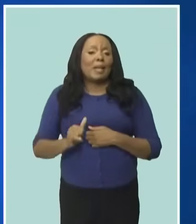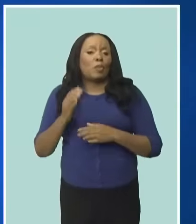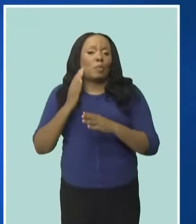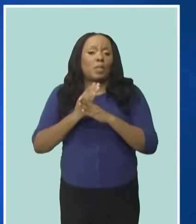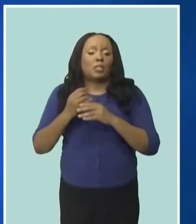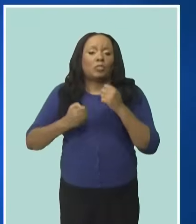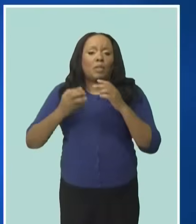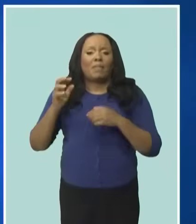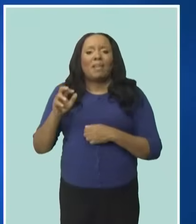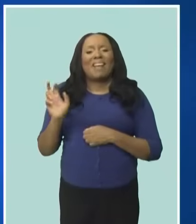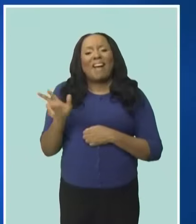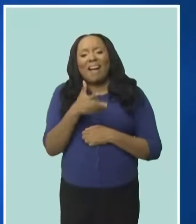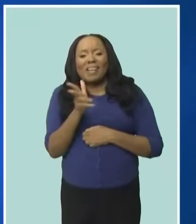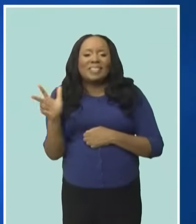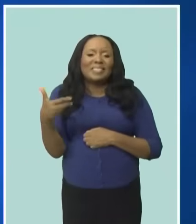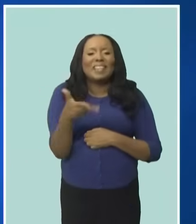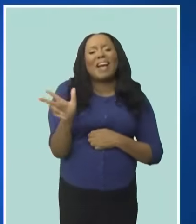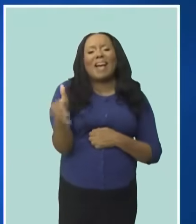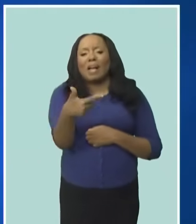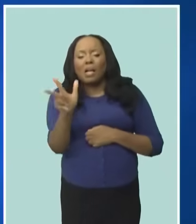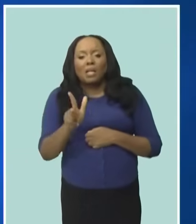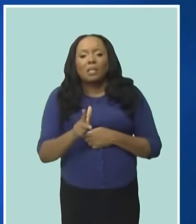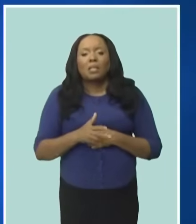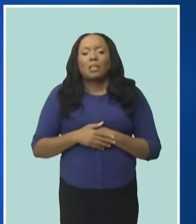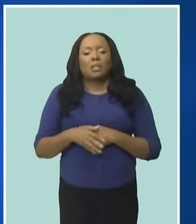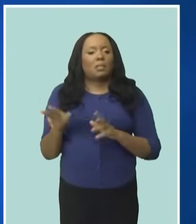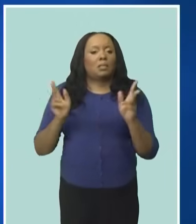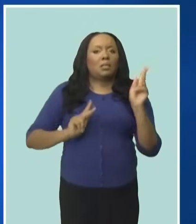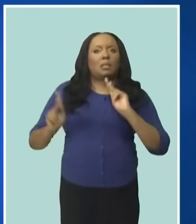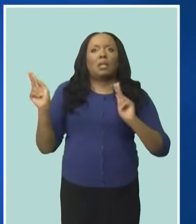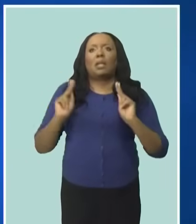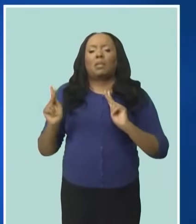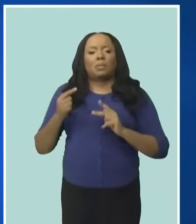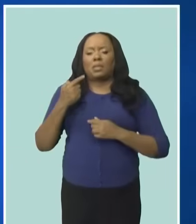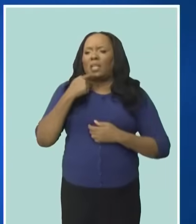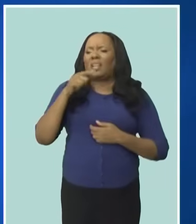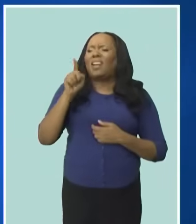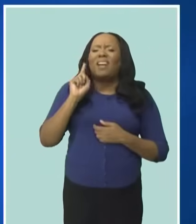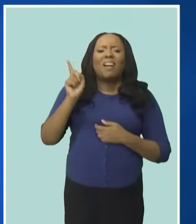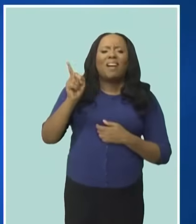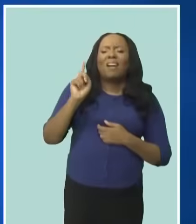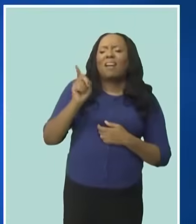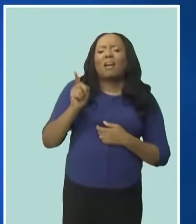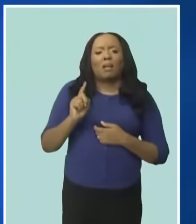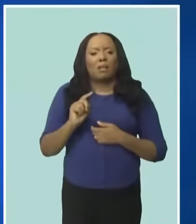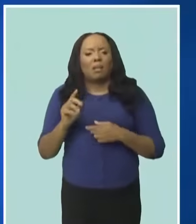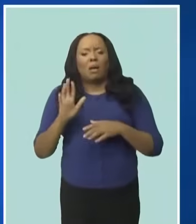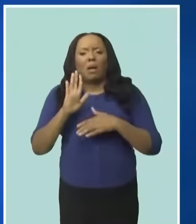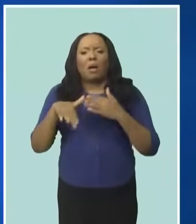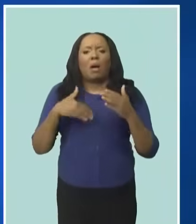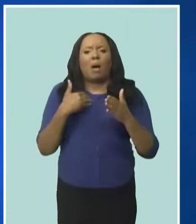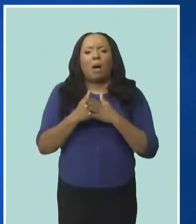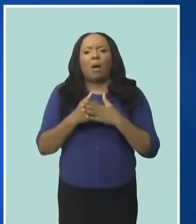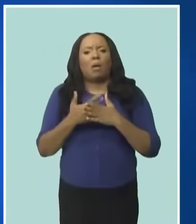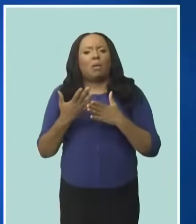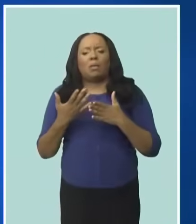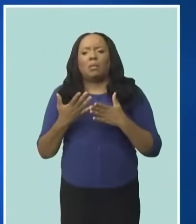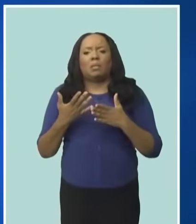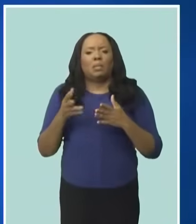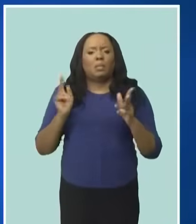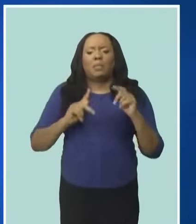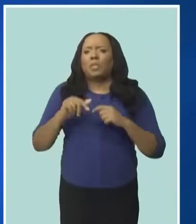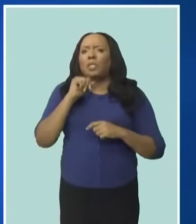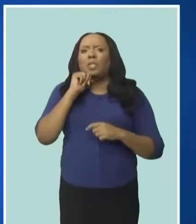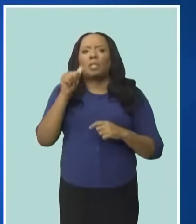Public Transport, Roy Raphael, says members of the public are reporting that PSV operators are not wearing their